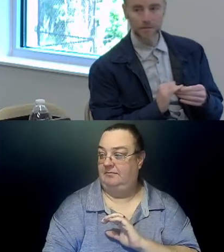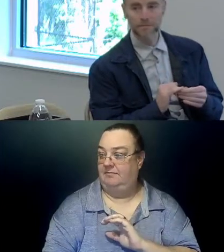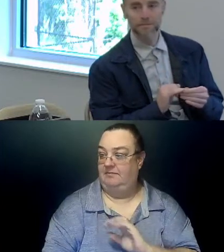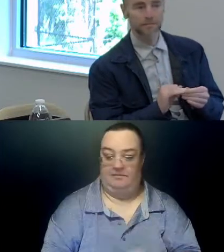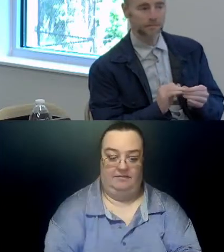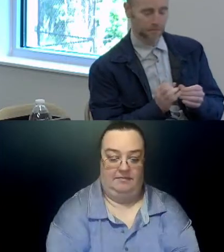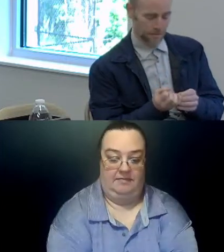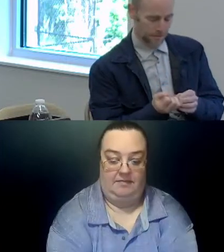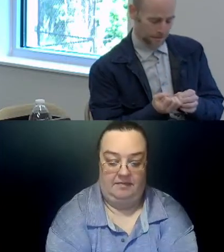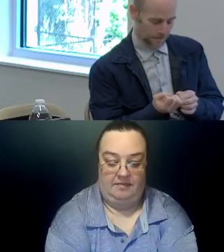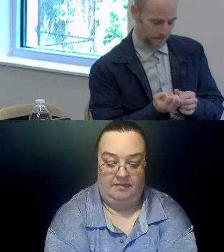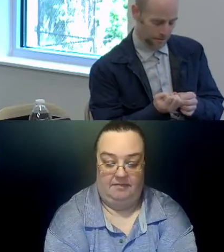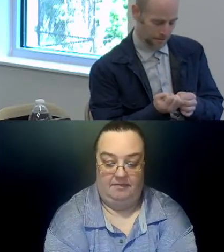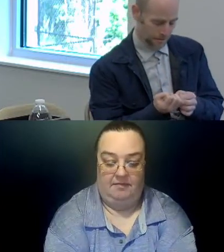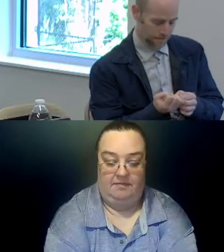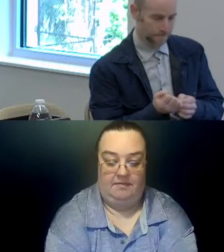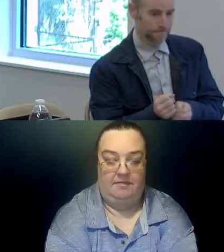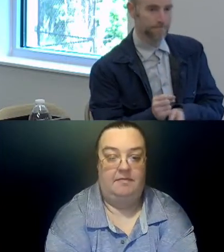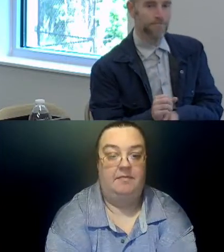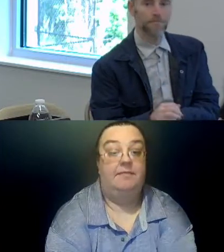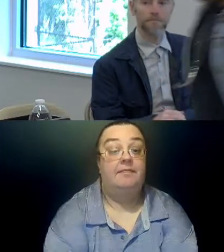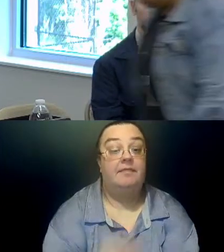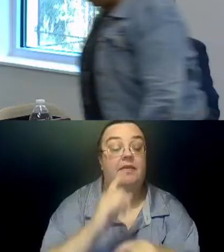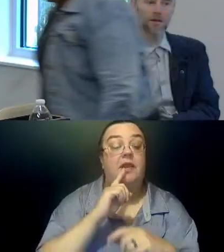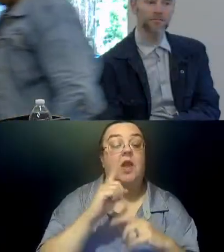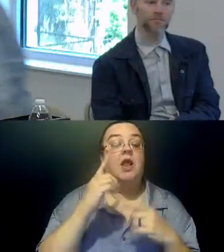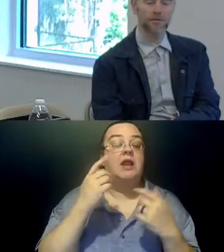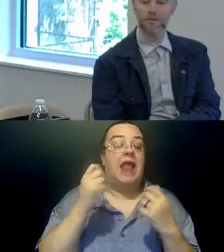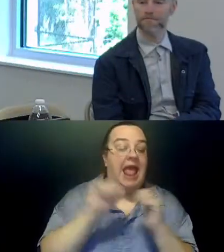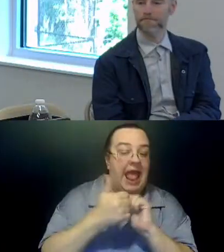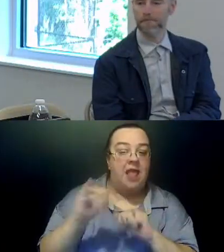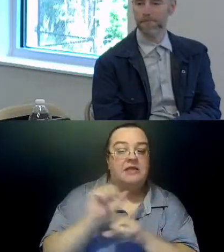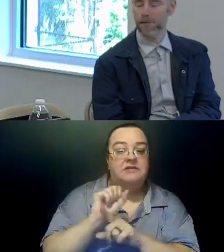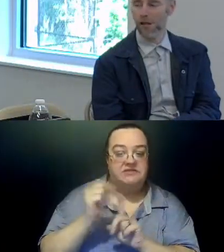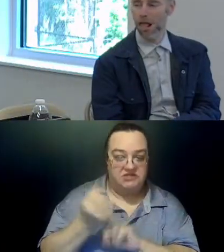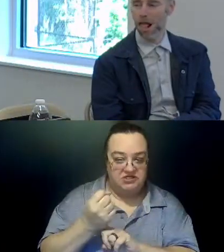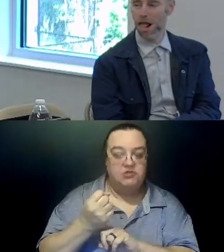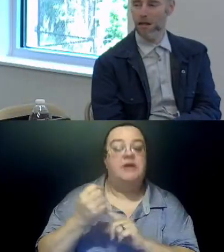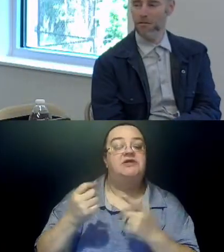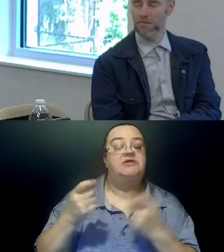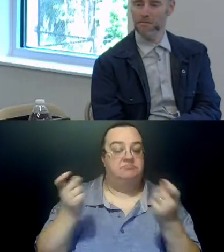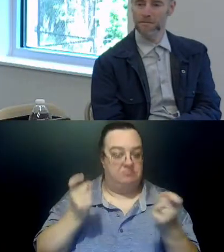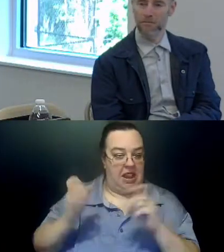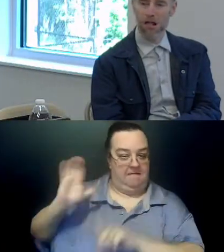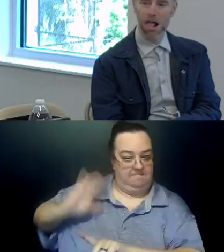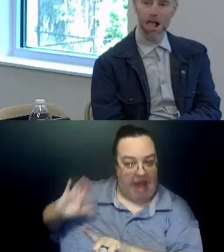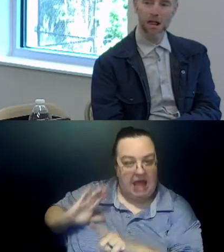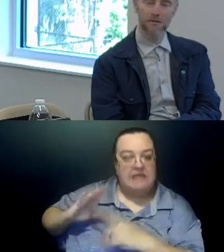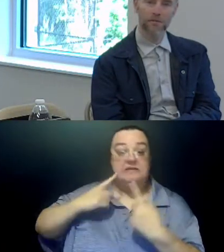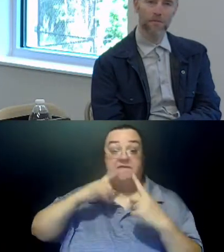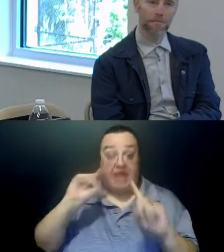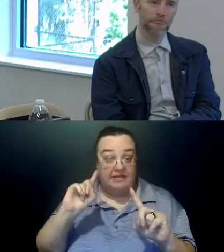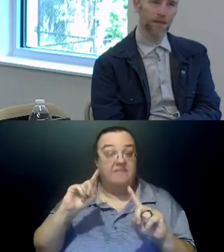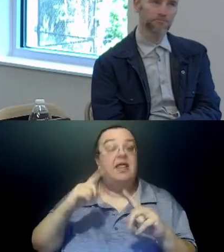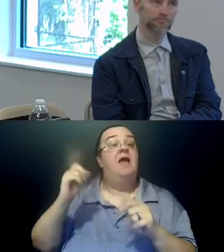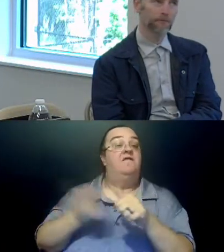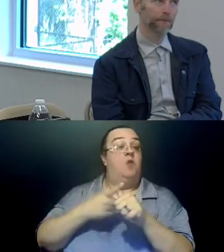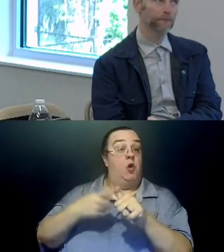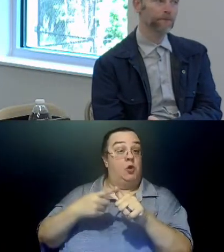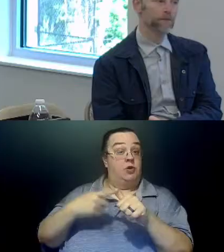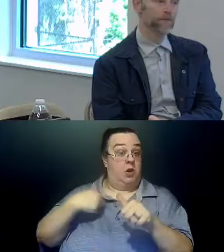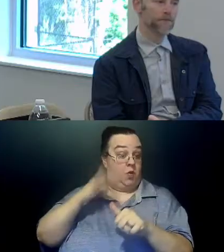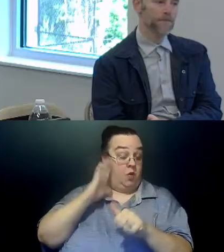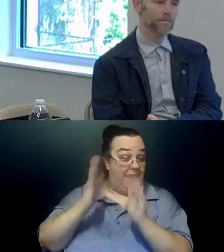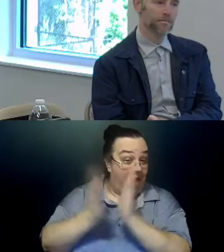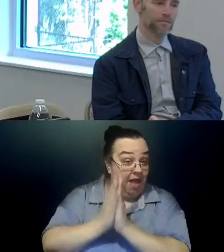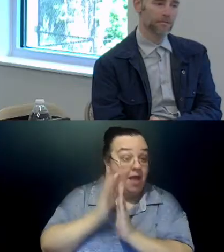these situations have been handled in the past and effectively handled in the past. The first thing that I would ask is for